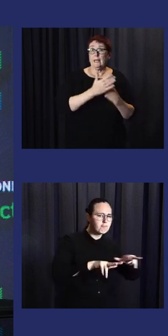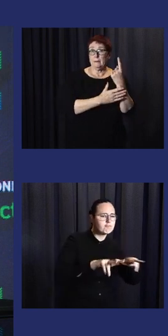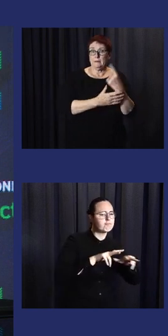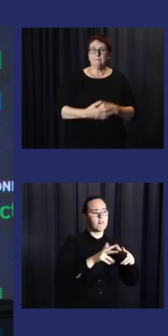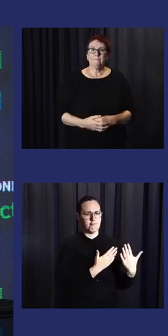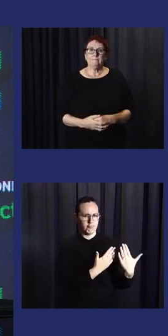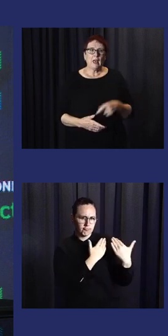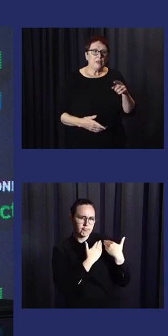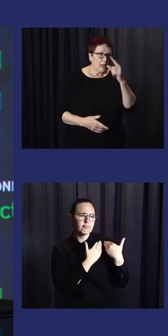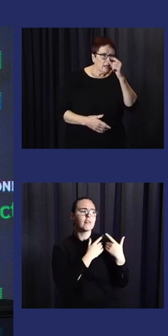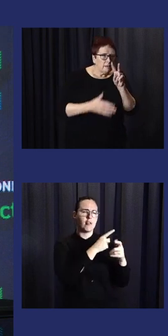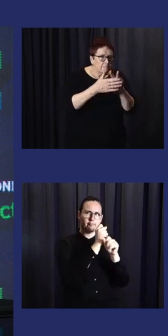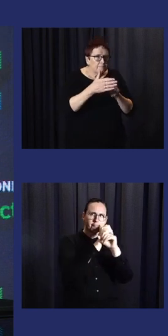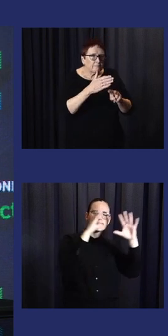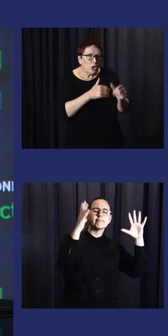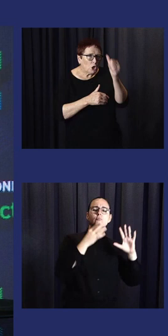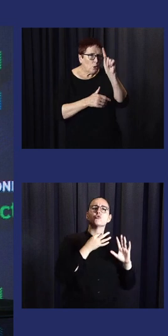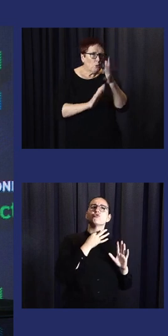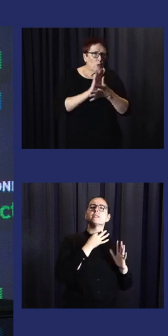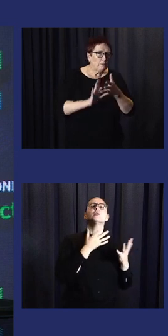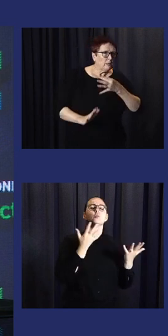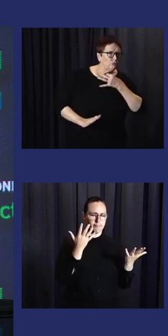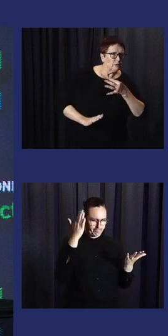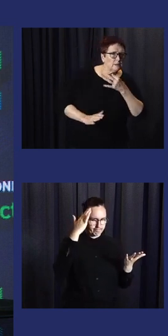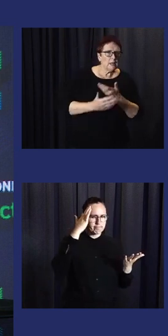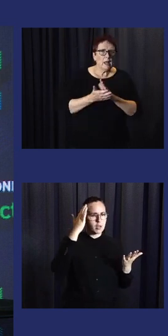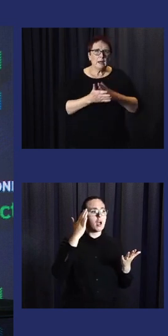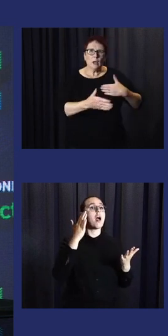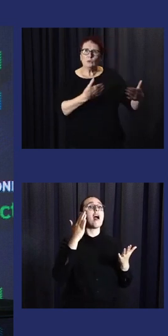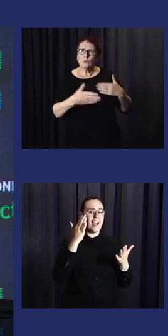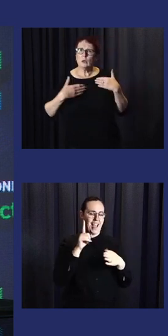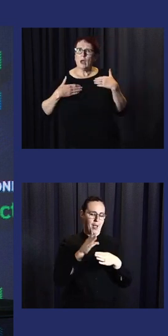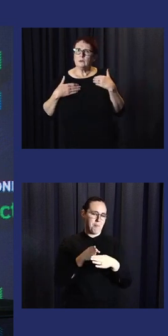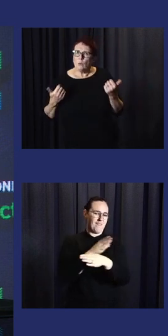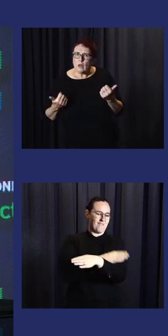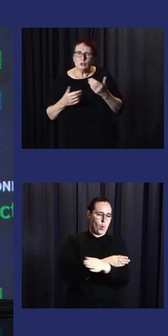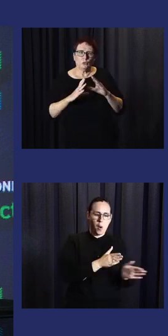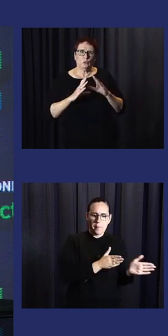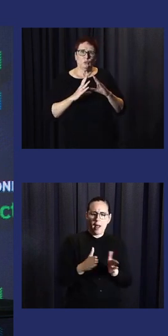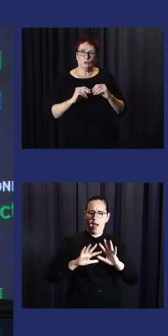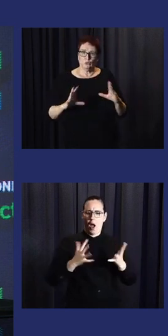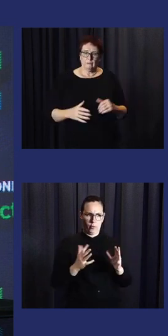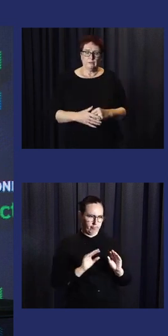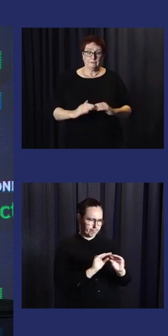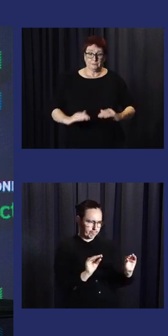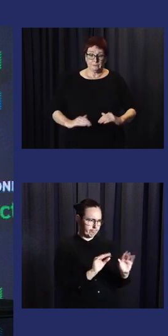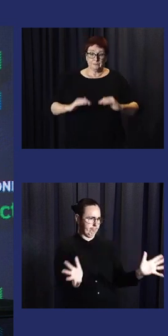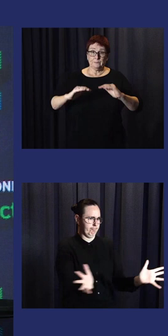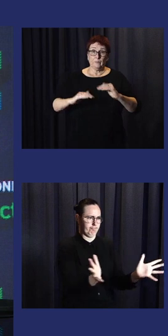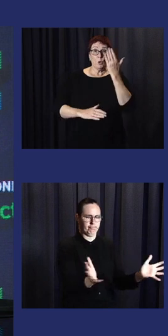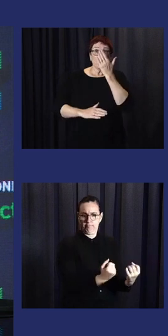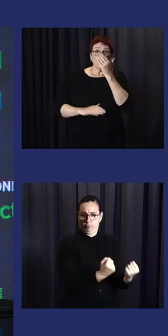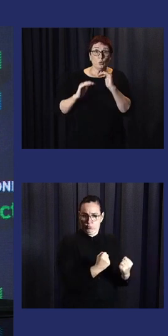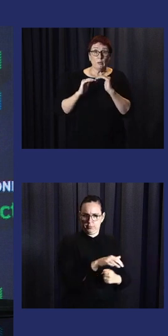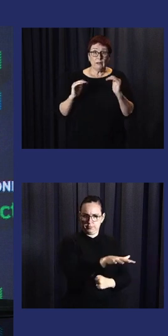risks, and how to evaluate the risk reduction measures have been taken. At the school level, we